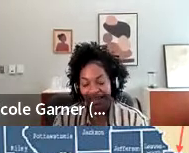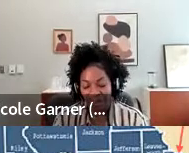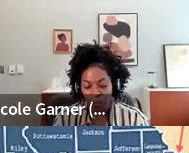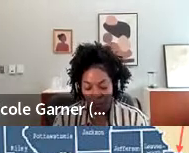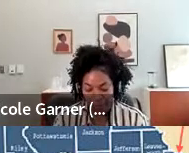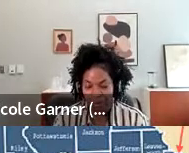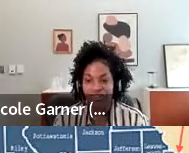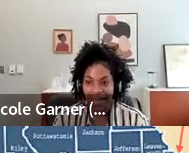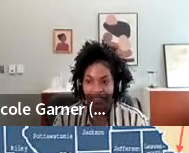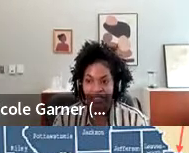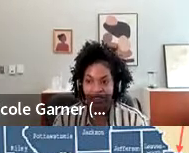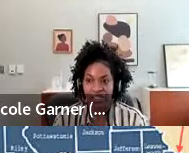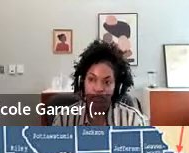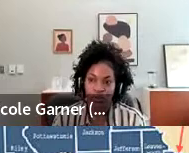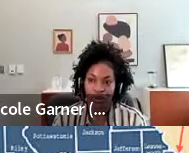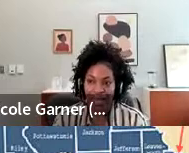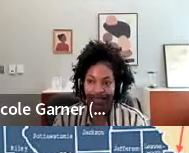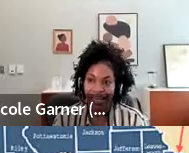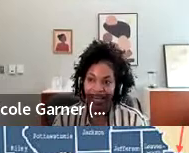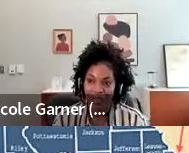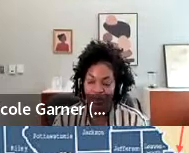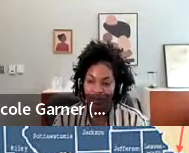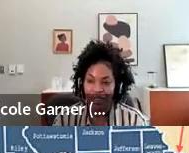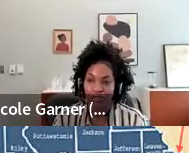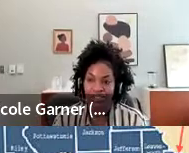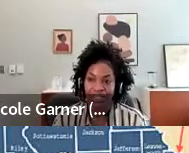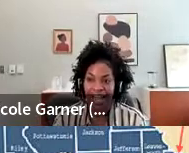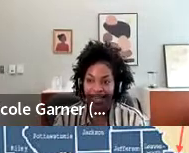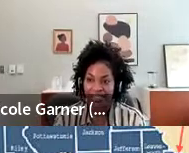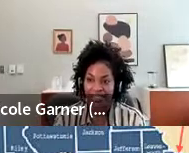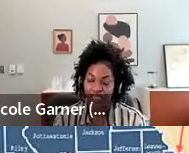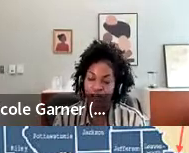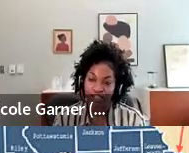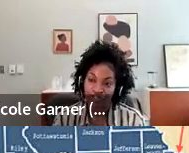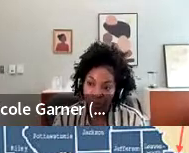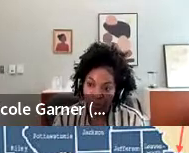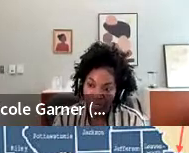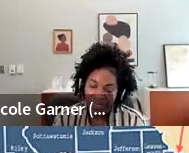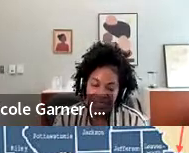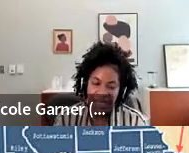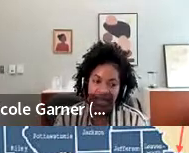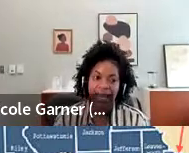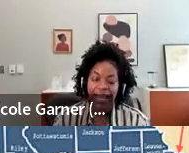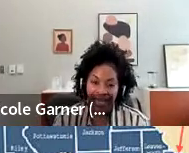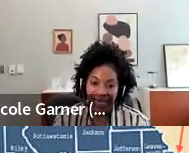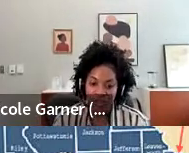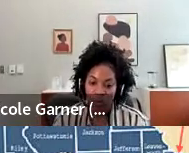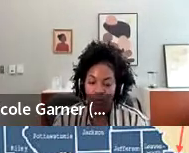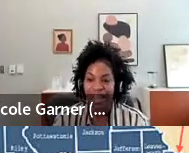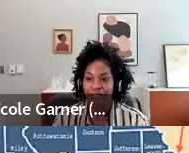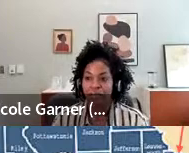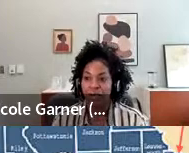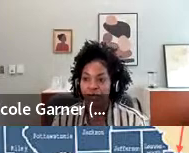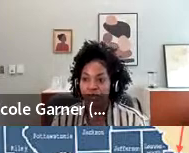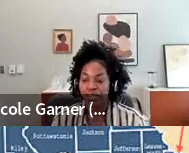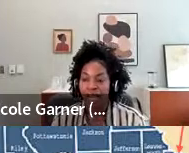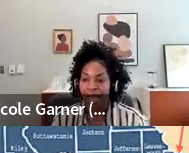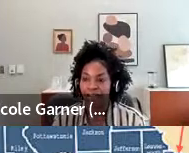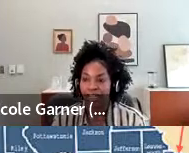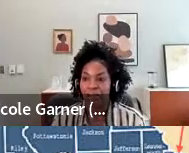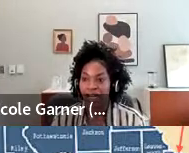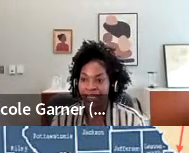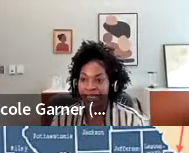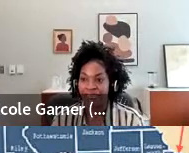because in both counties, this is where KU Medical Center has its largest footprint and where we have the